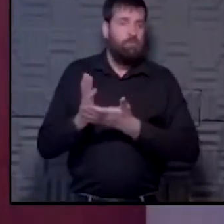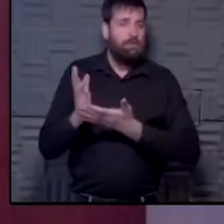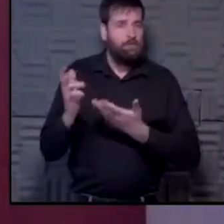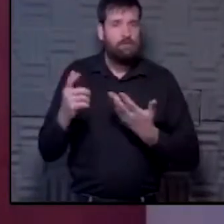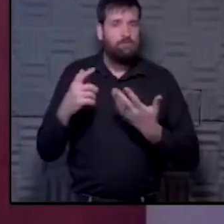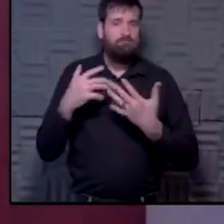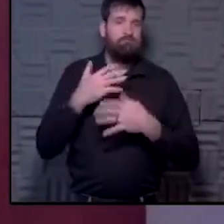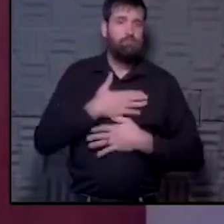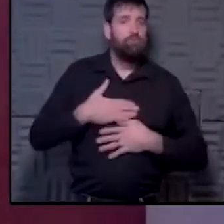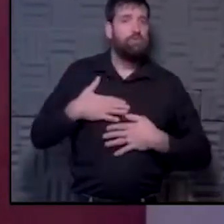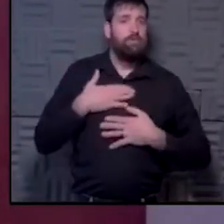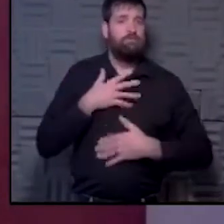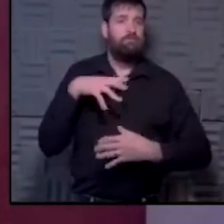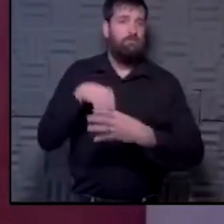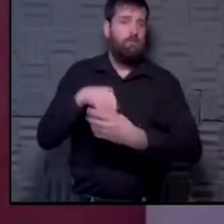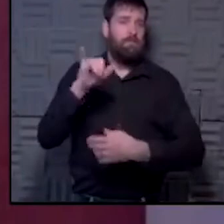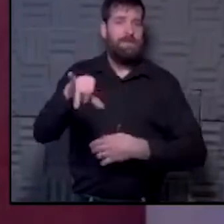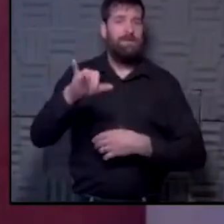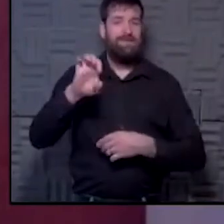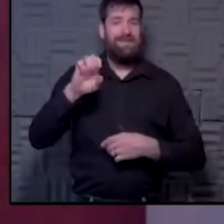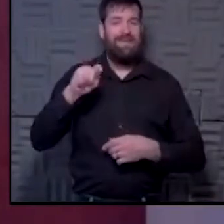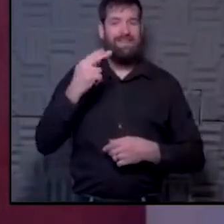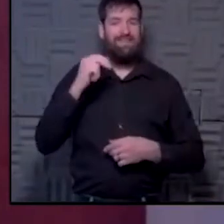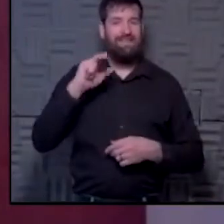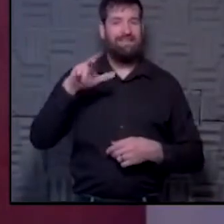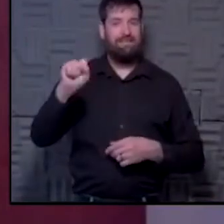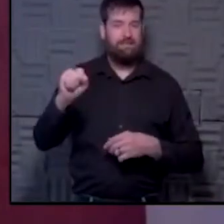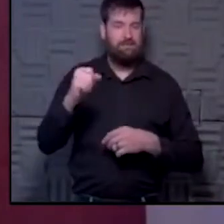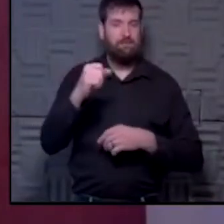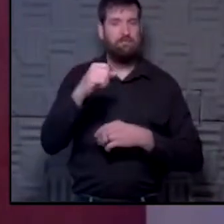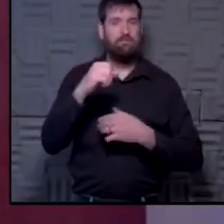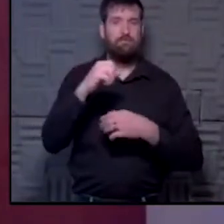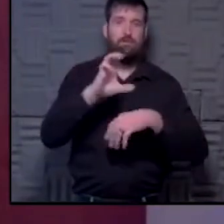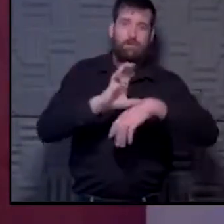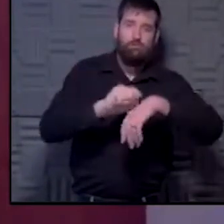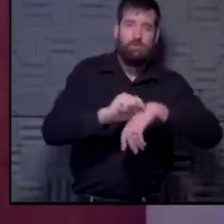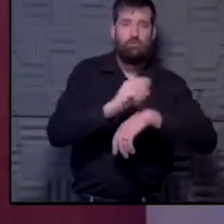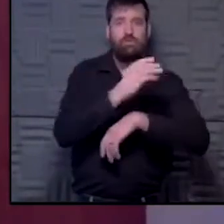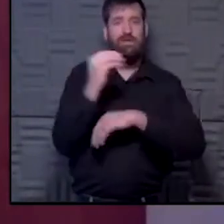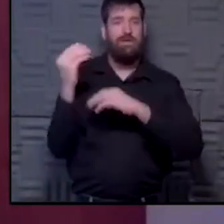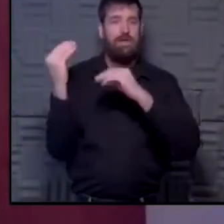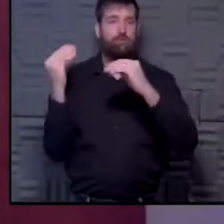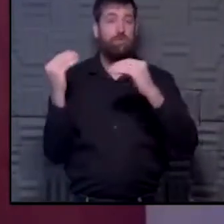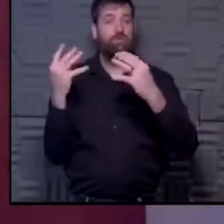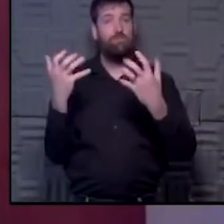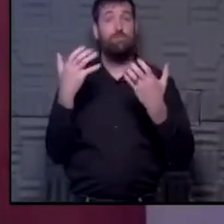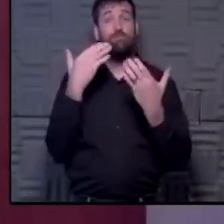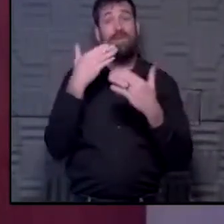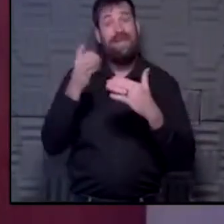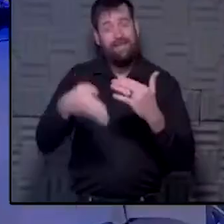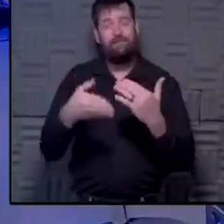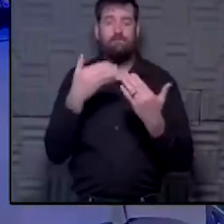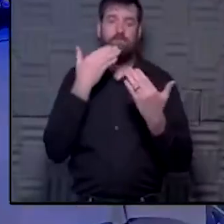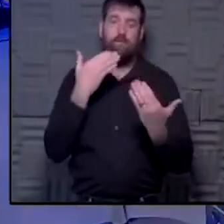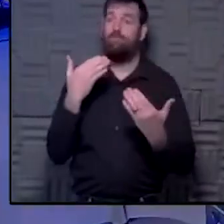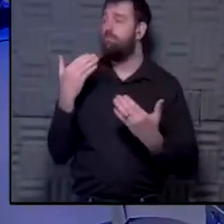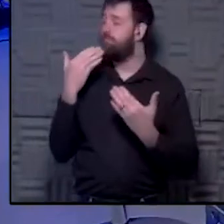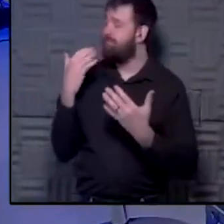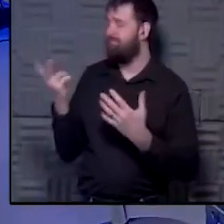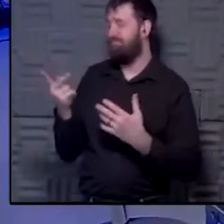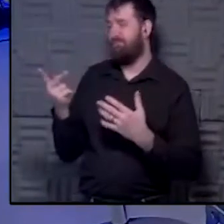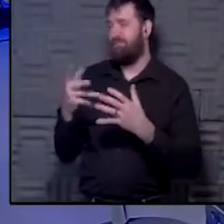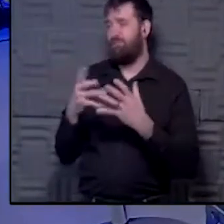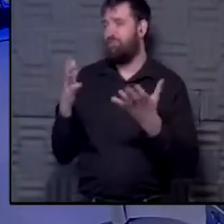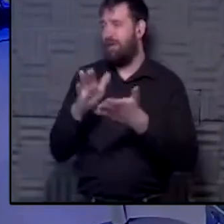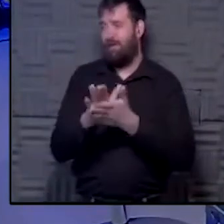be a part of that in ethics consultation and education, and so I want to end with thank you. Well, you guys are both way too kind.